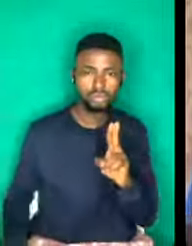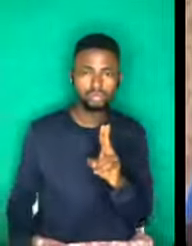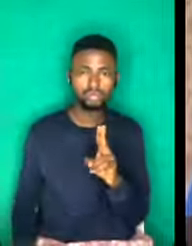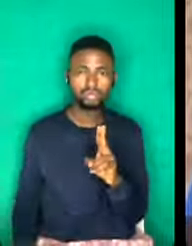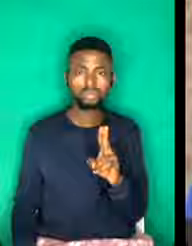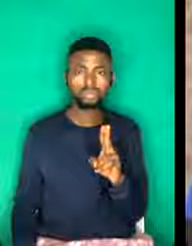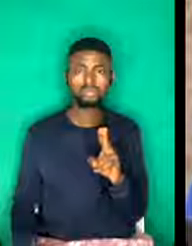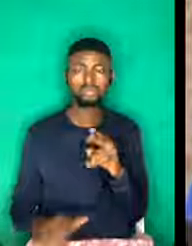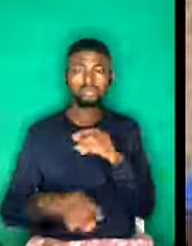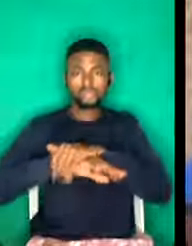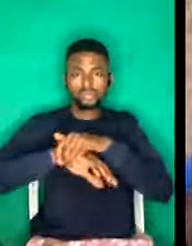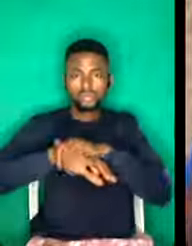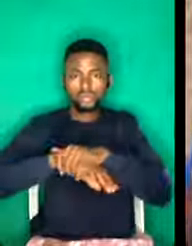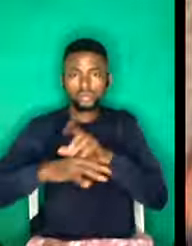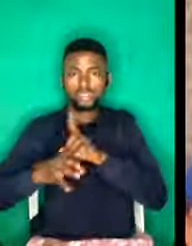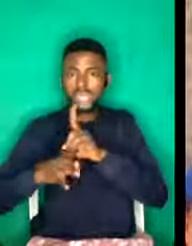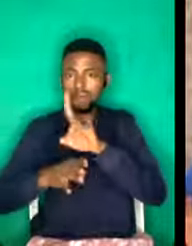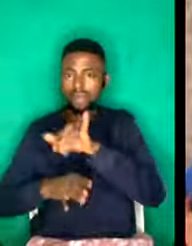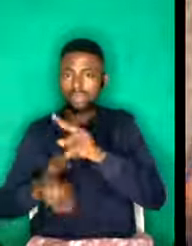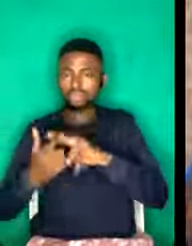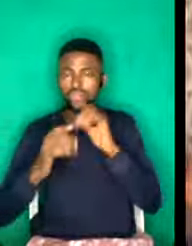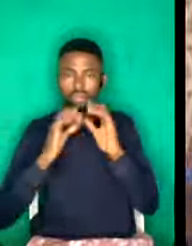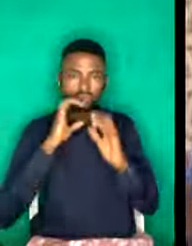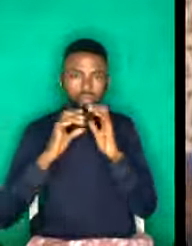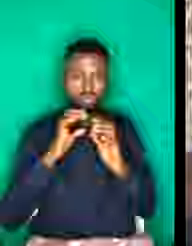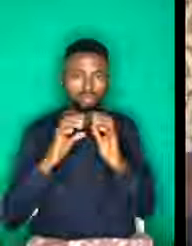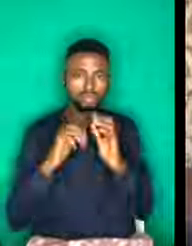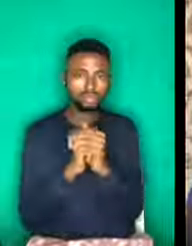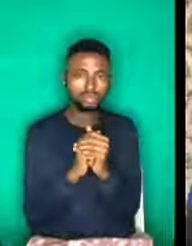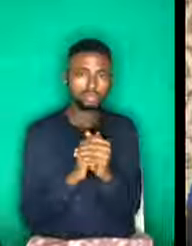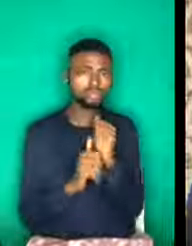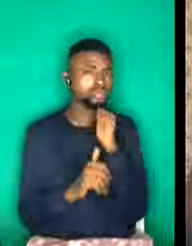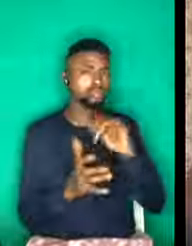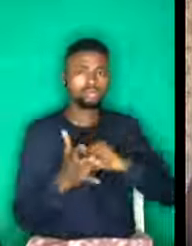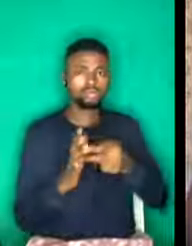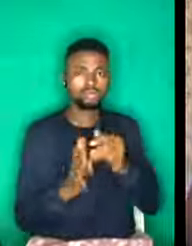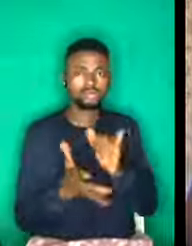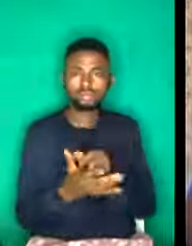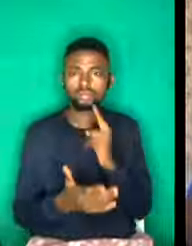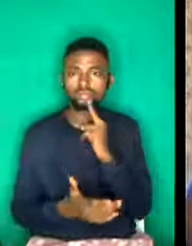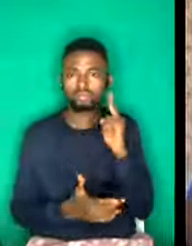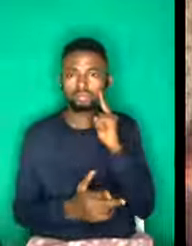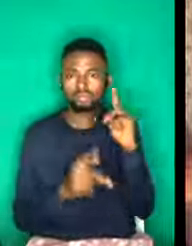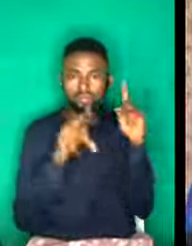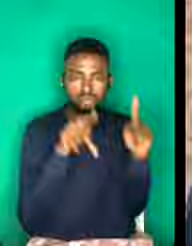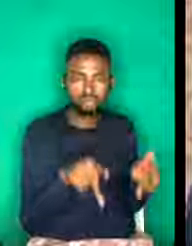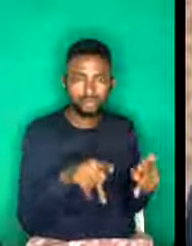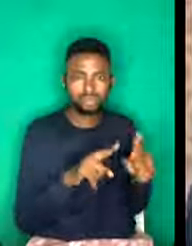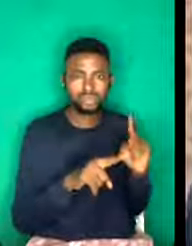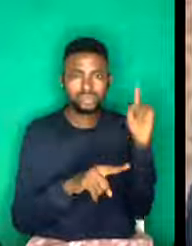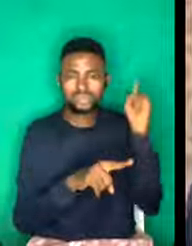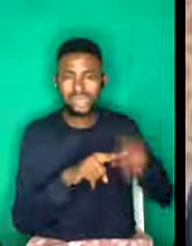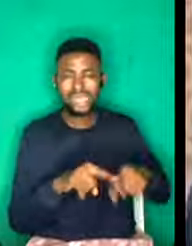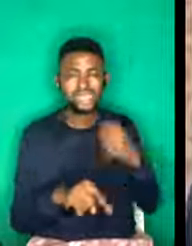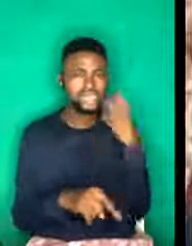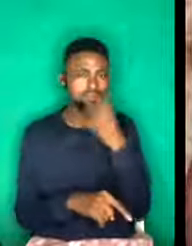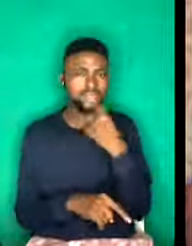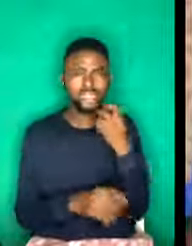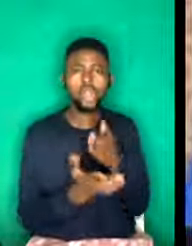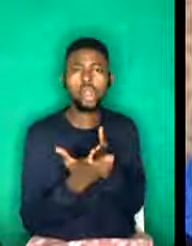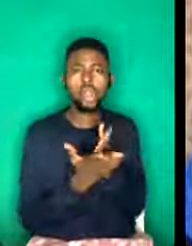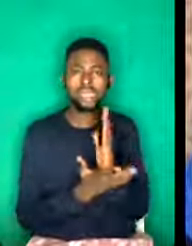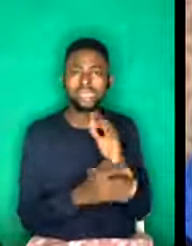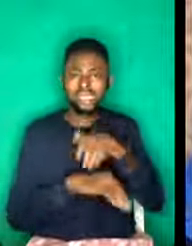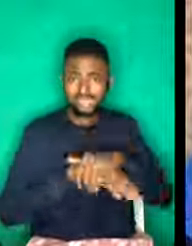English directly to communicate. So it does not mean that the deaf person cannot speak correct English. We have a lot of them